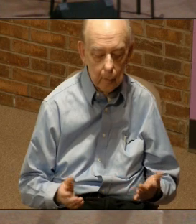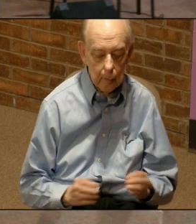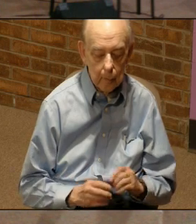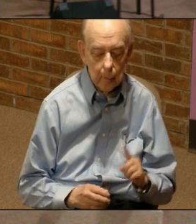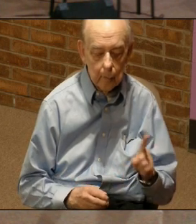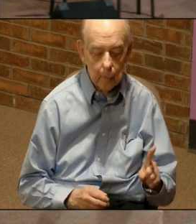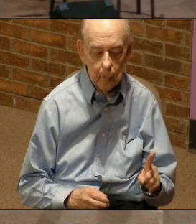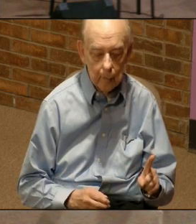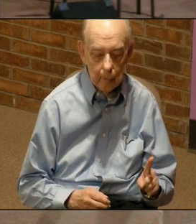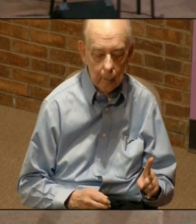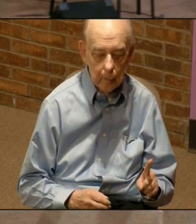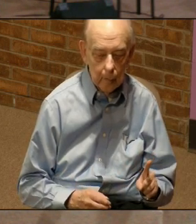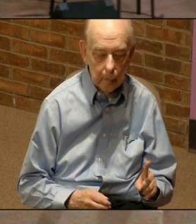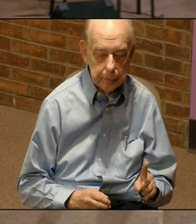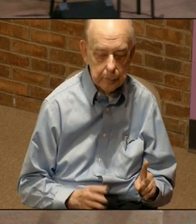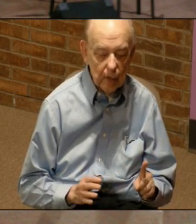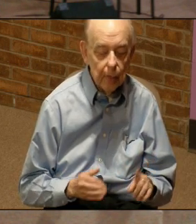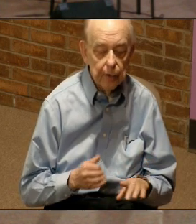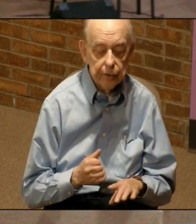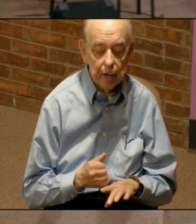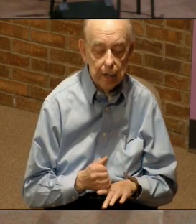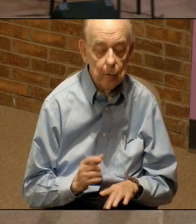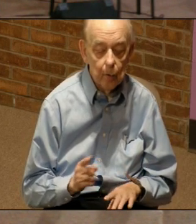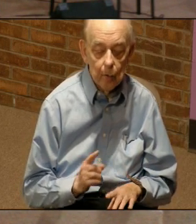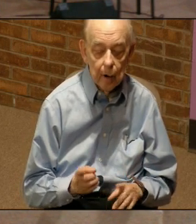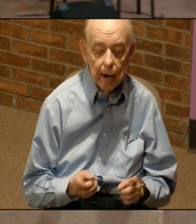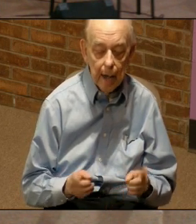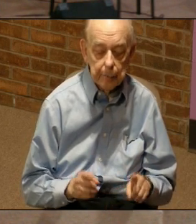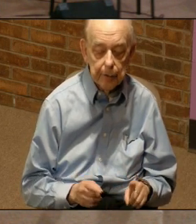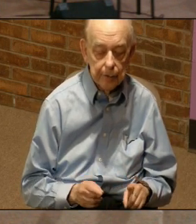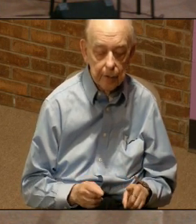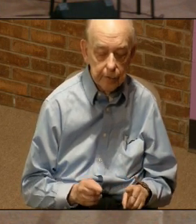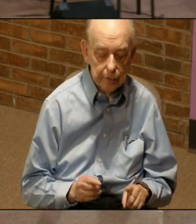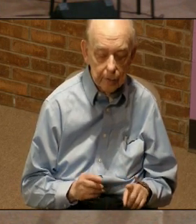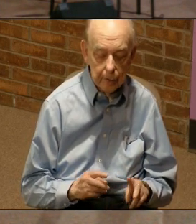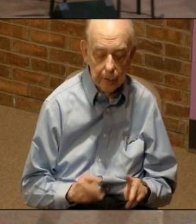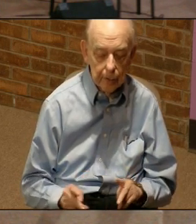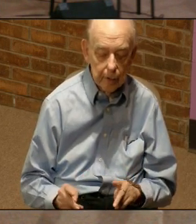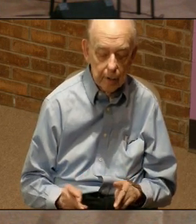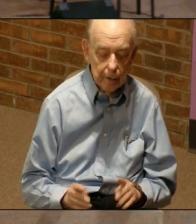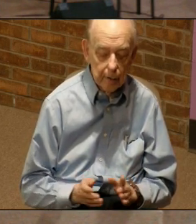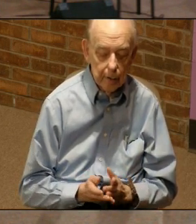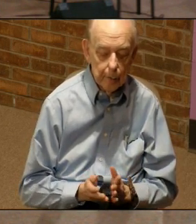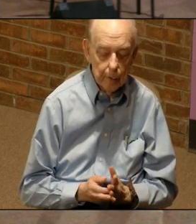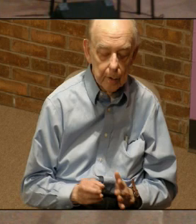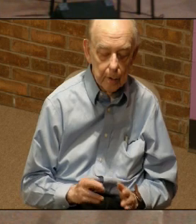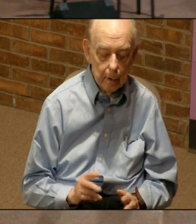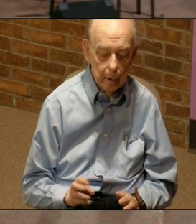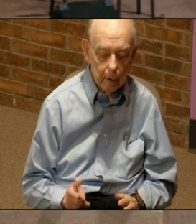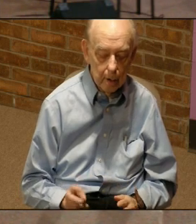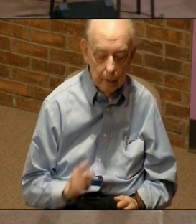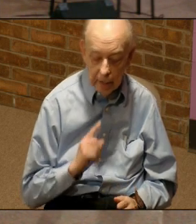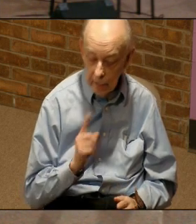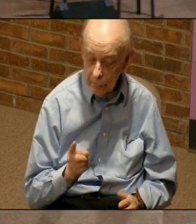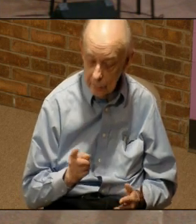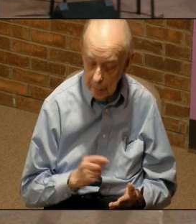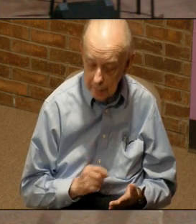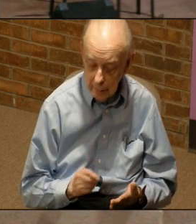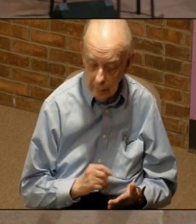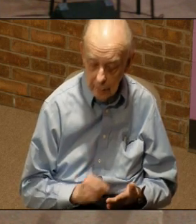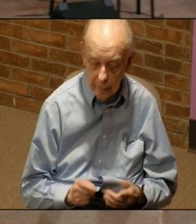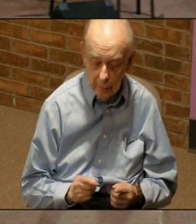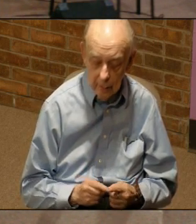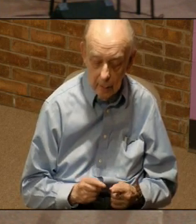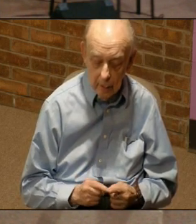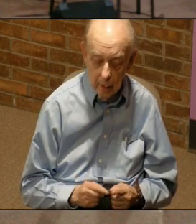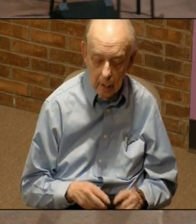1 is the setting. When you look at the book of Revelation, ladies and gentlemen, it was written to